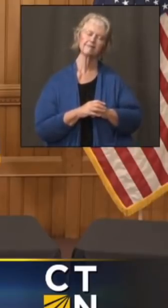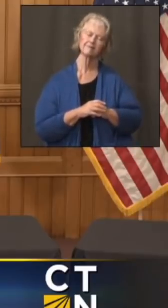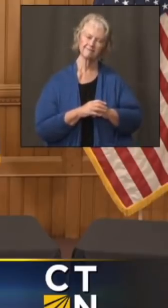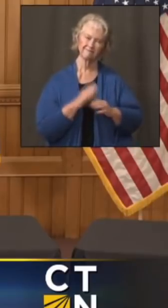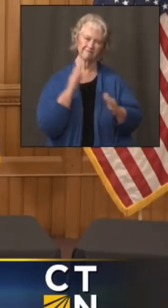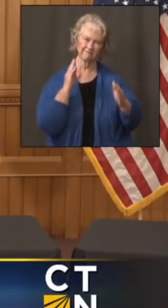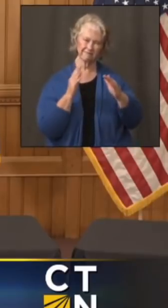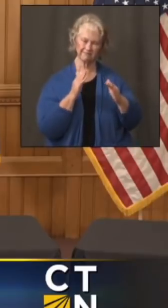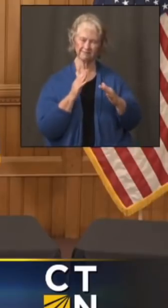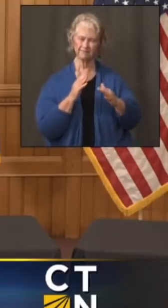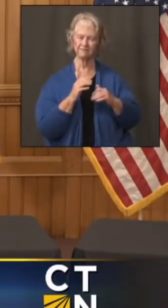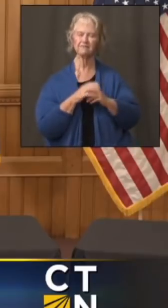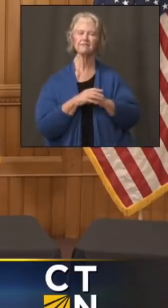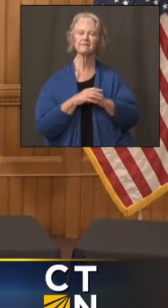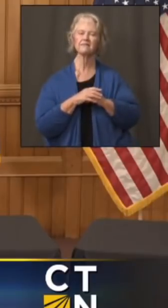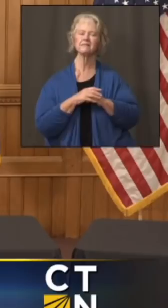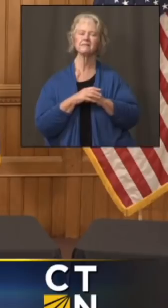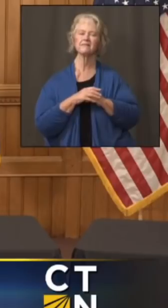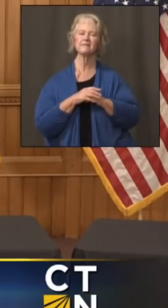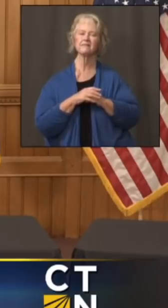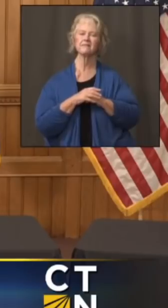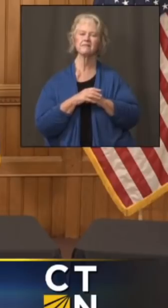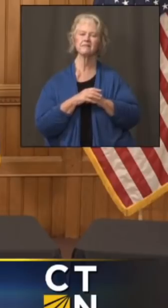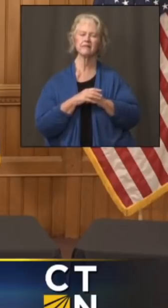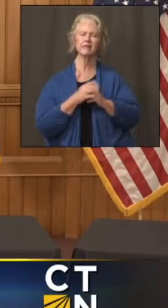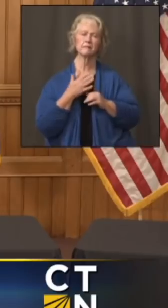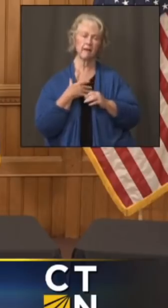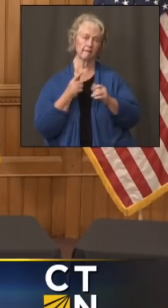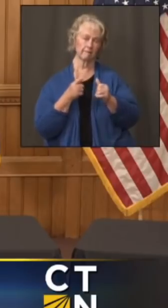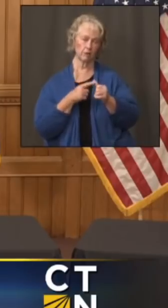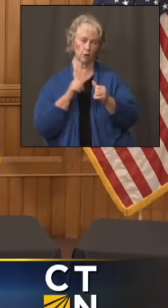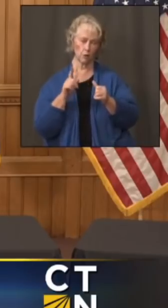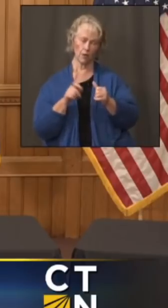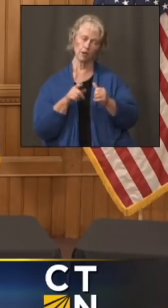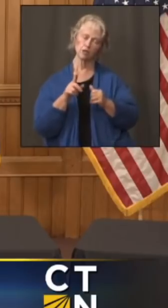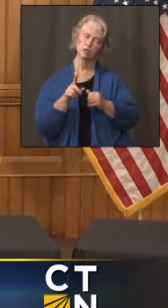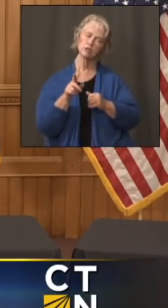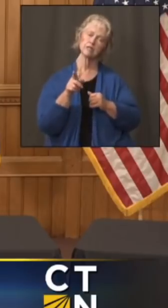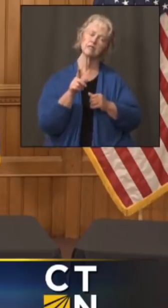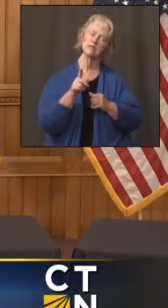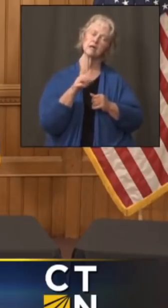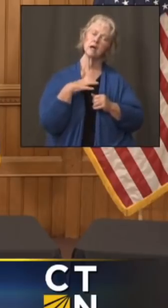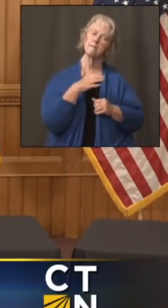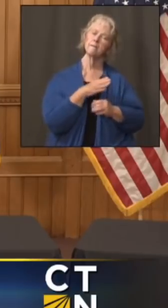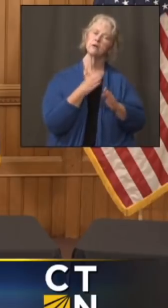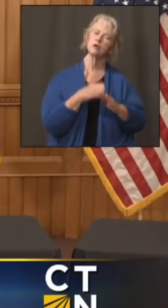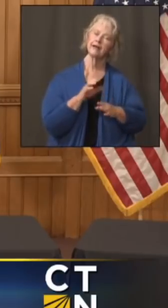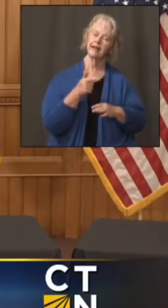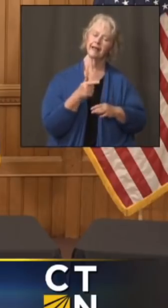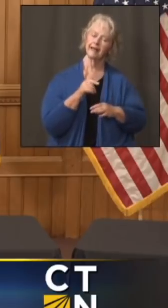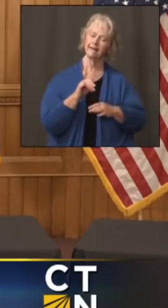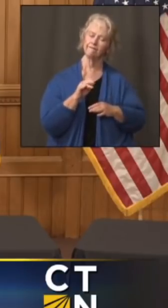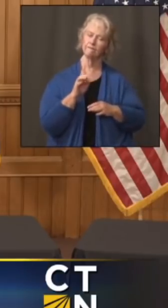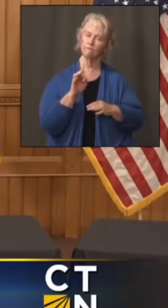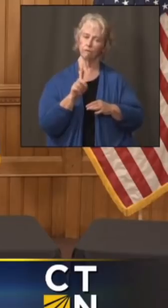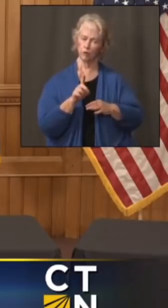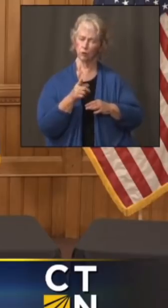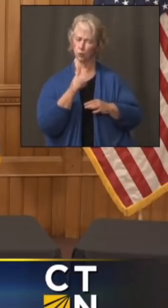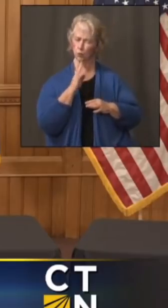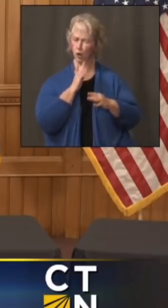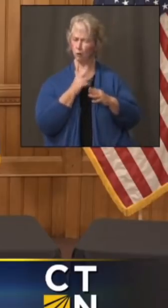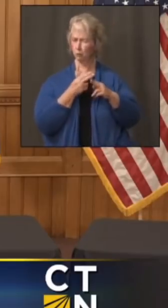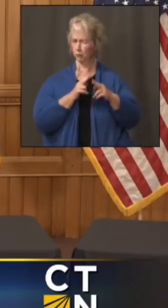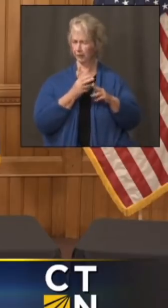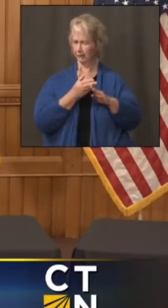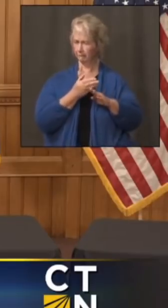Hi, Zinnia Maldonado from Fox 61. My first question is for Commissioner Gifford. You talked a little bit about this previously, but could you get